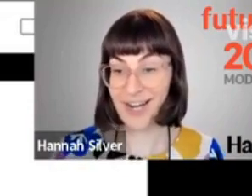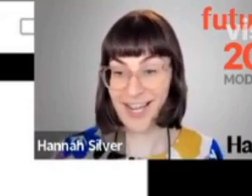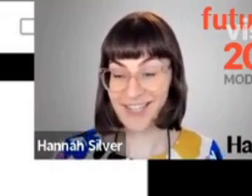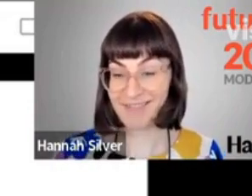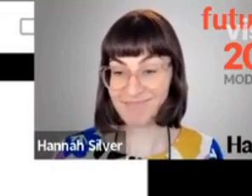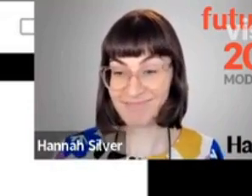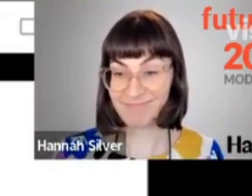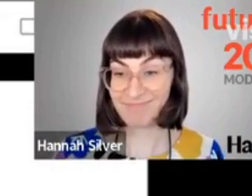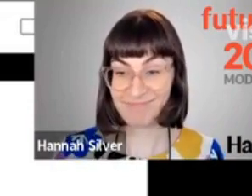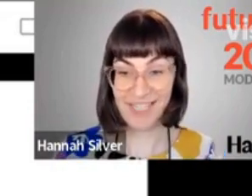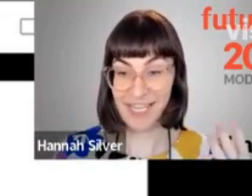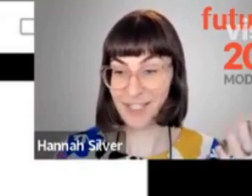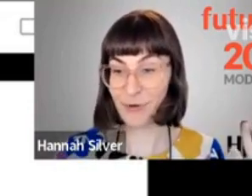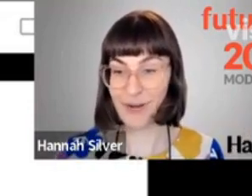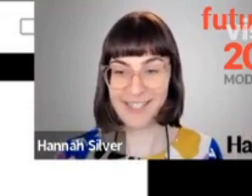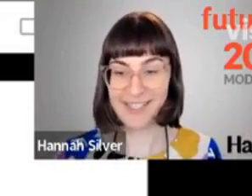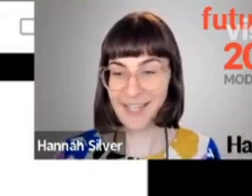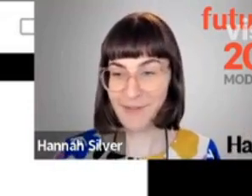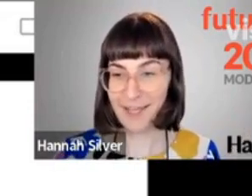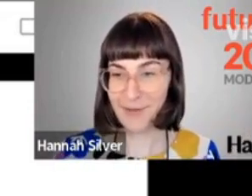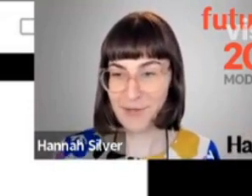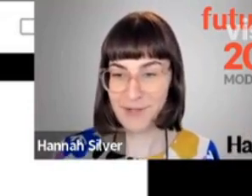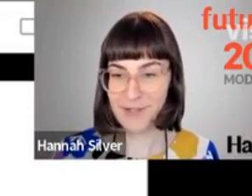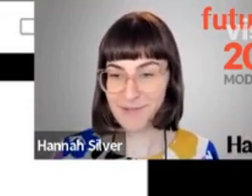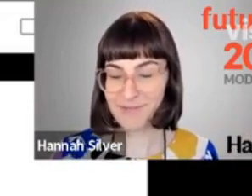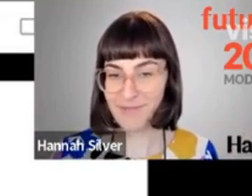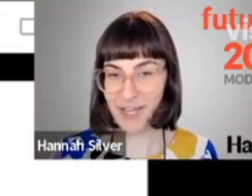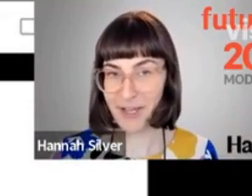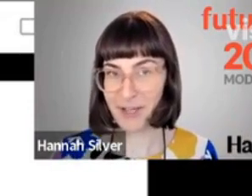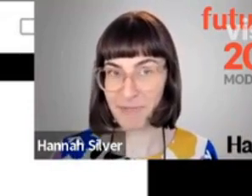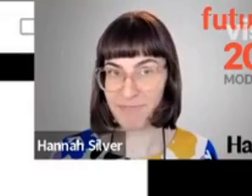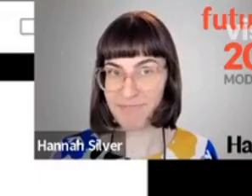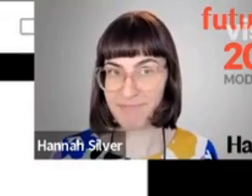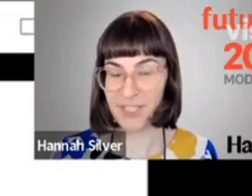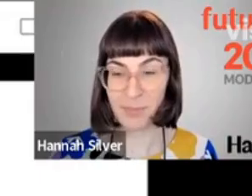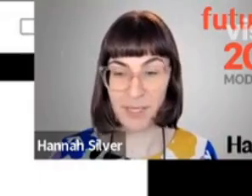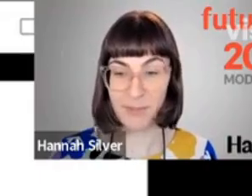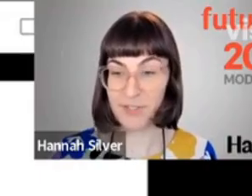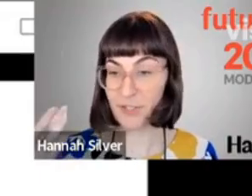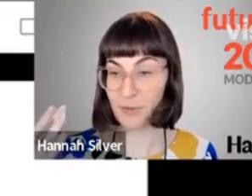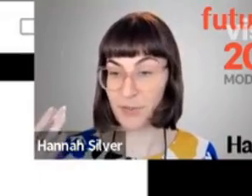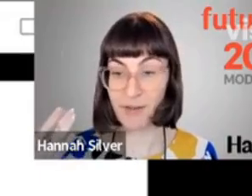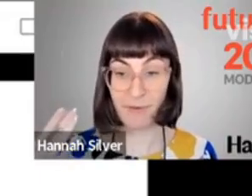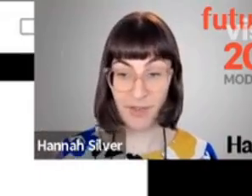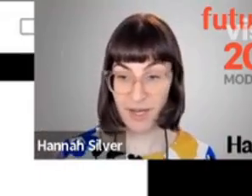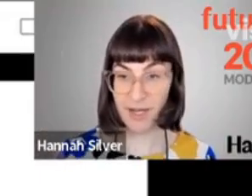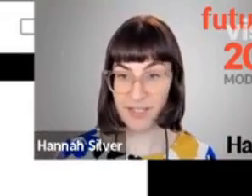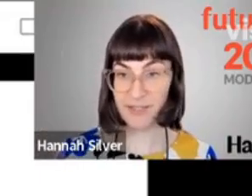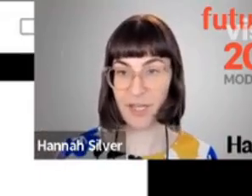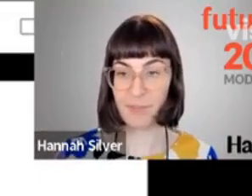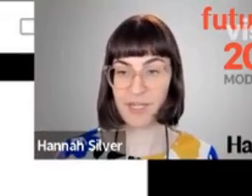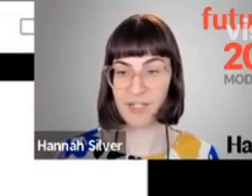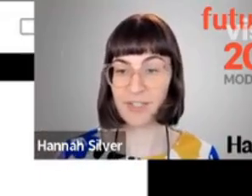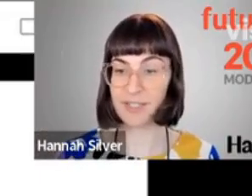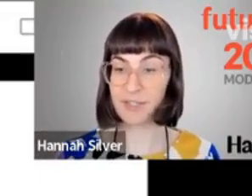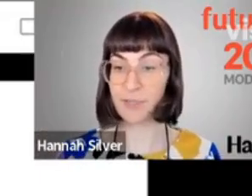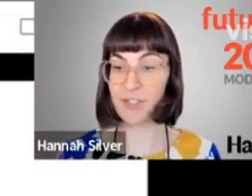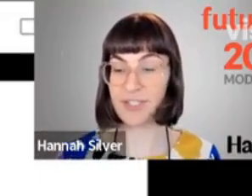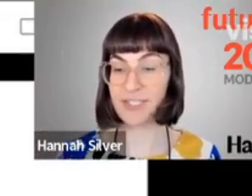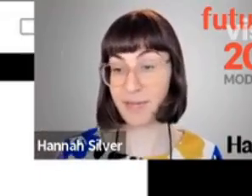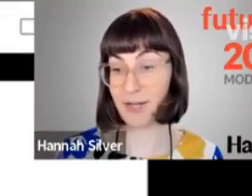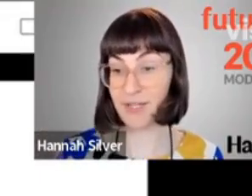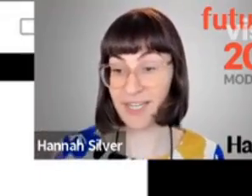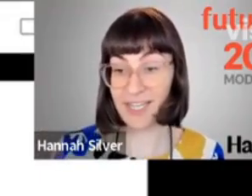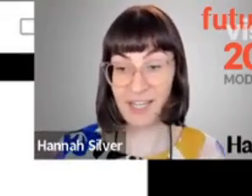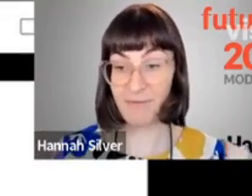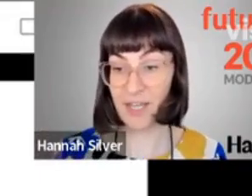really are not like grants available to be able to cover the costs of accommodations. It's really